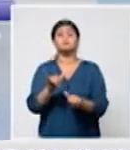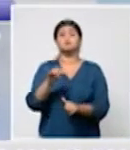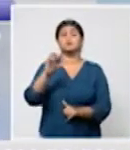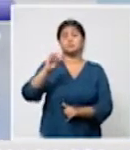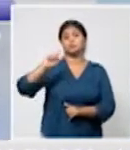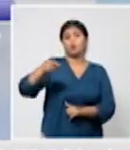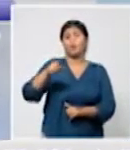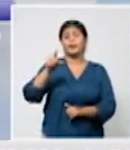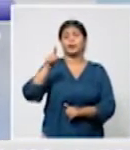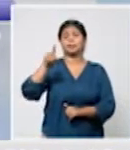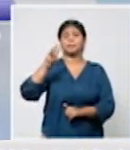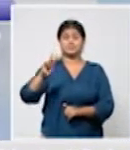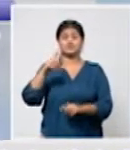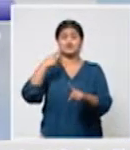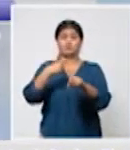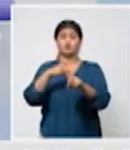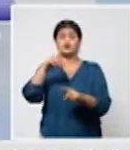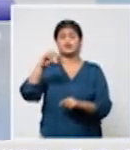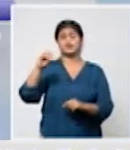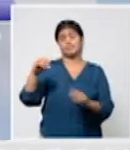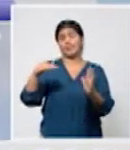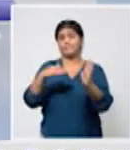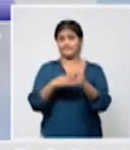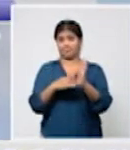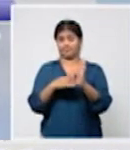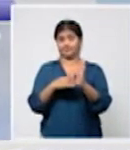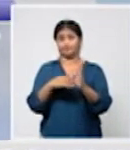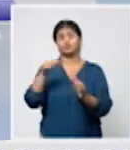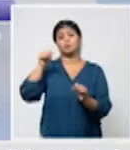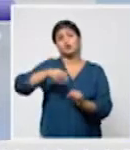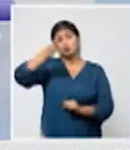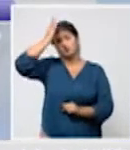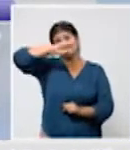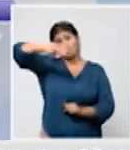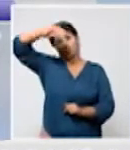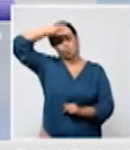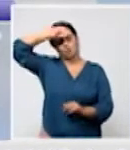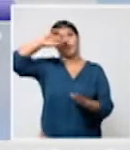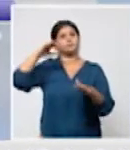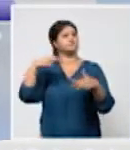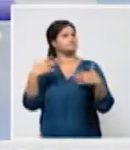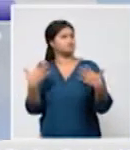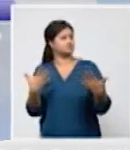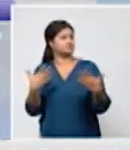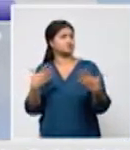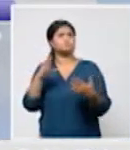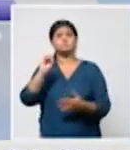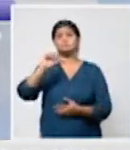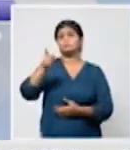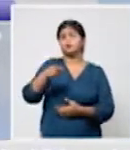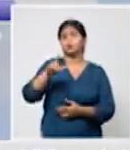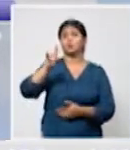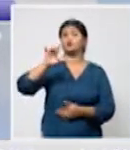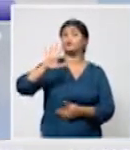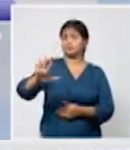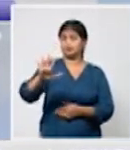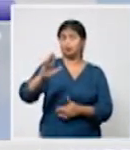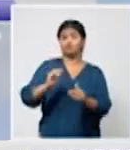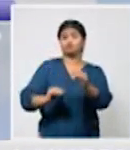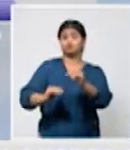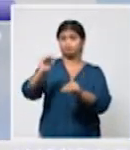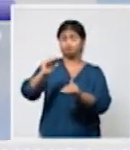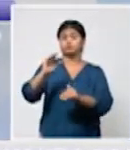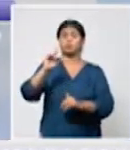remains unchanged at 0.13, and Cuba's rate rises from 0.95